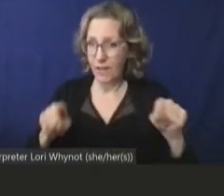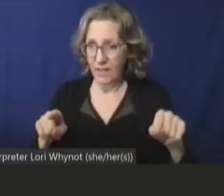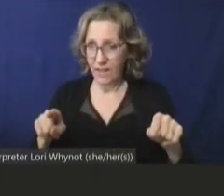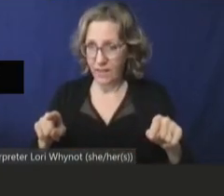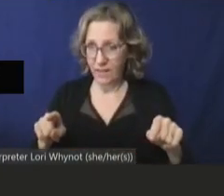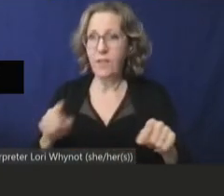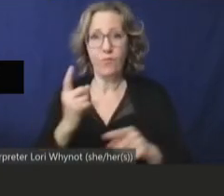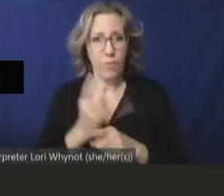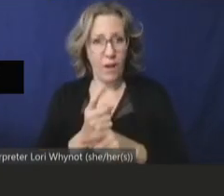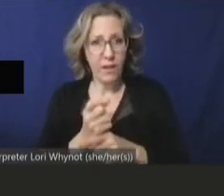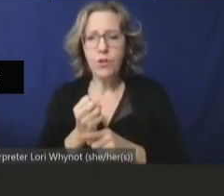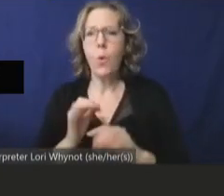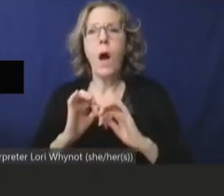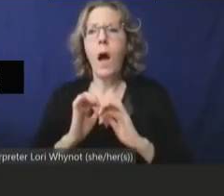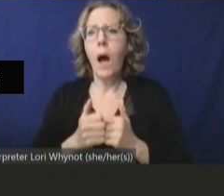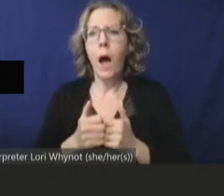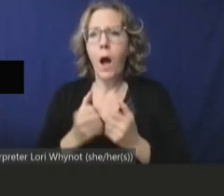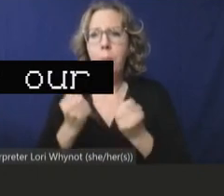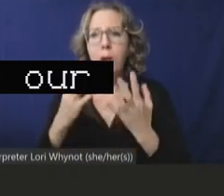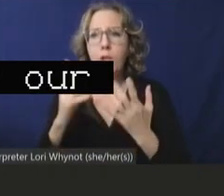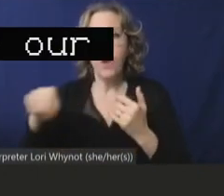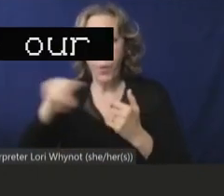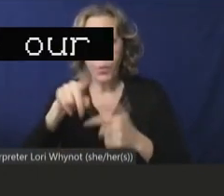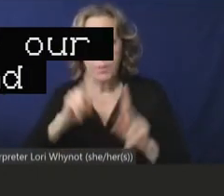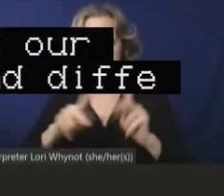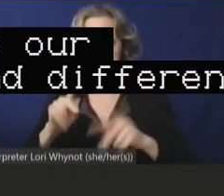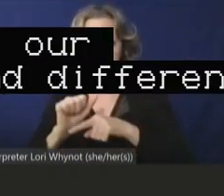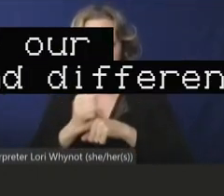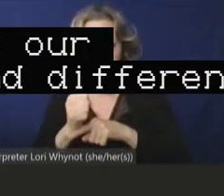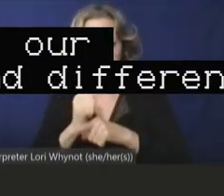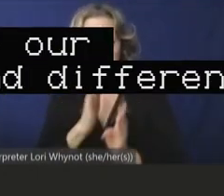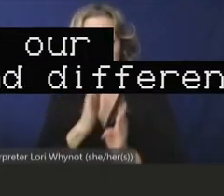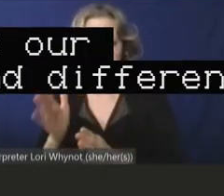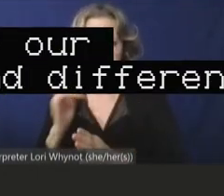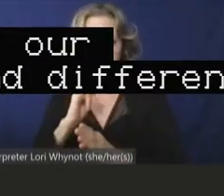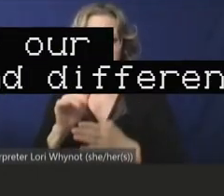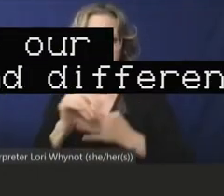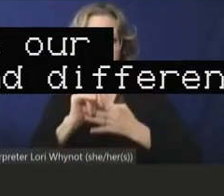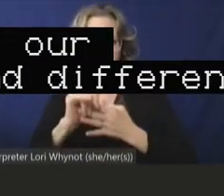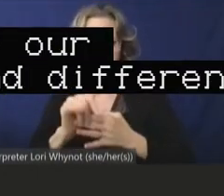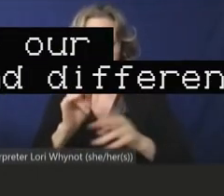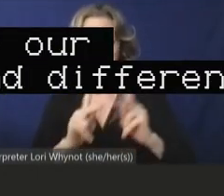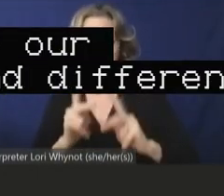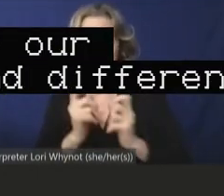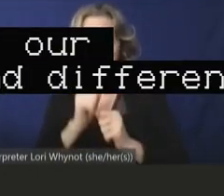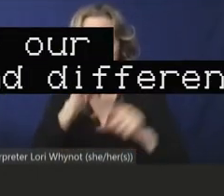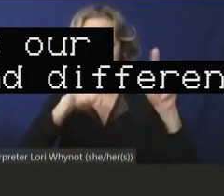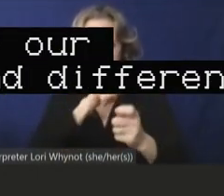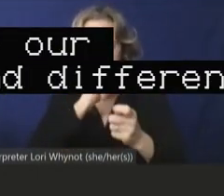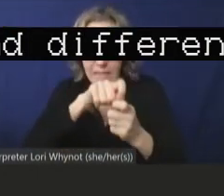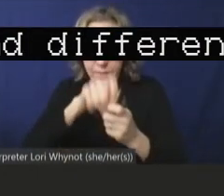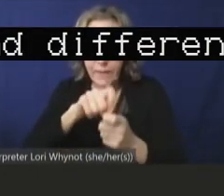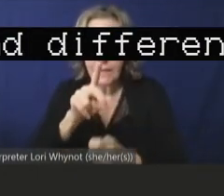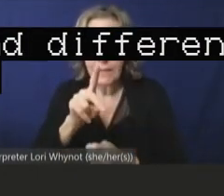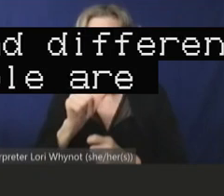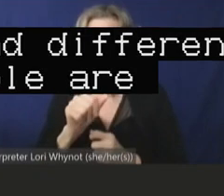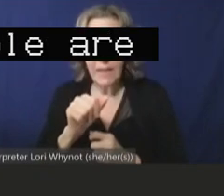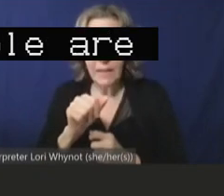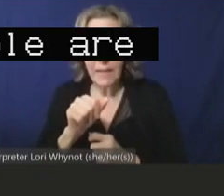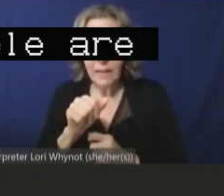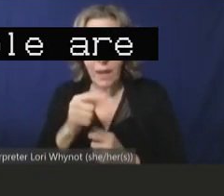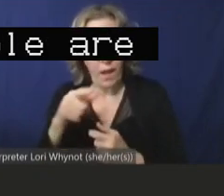So how far these people are prepared to help people with specific disabilities at the end of the